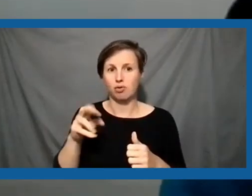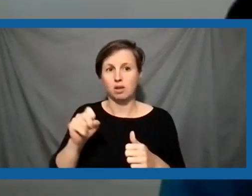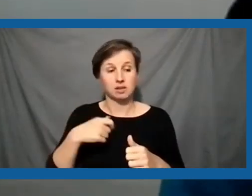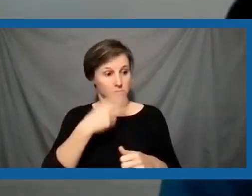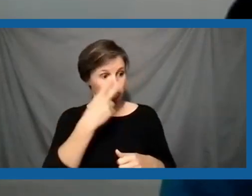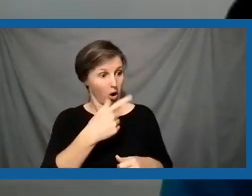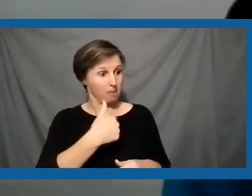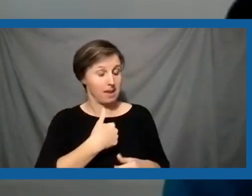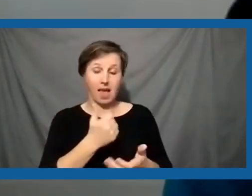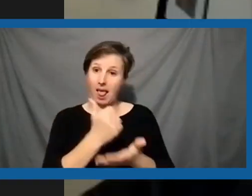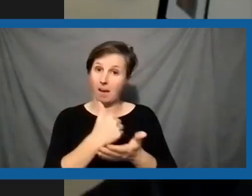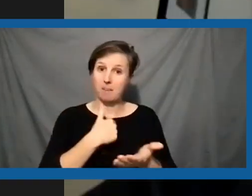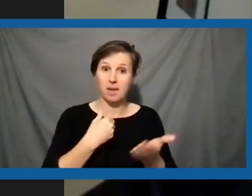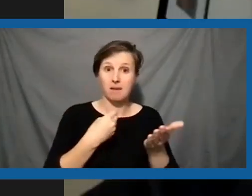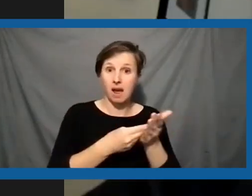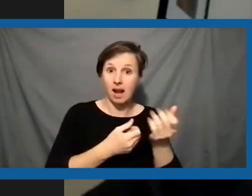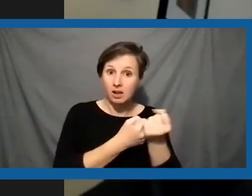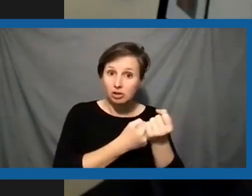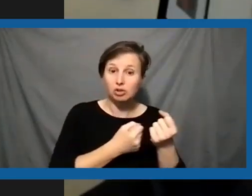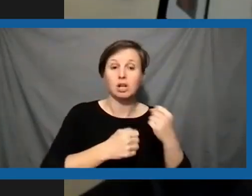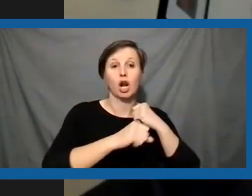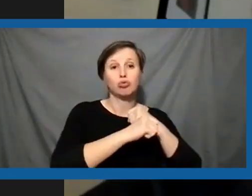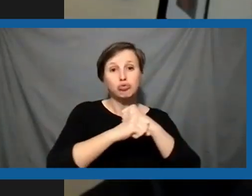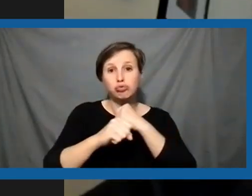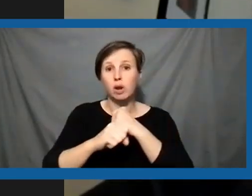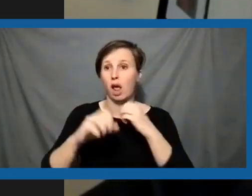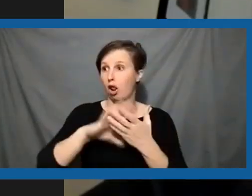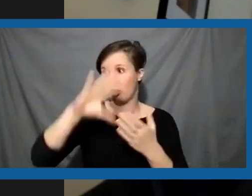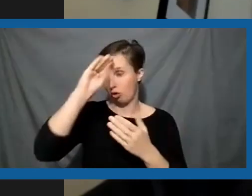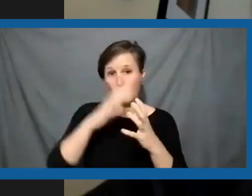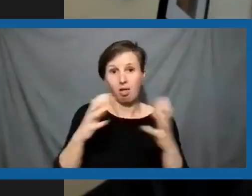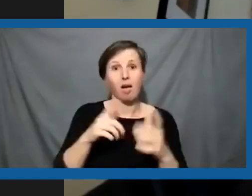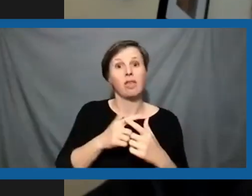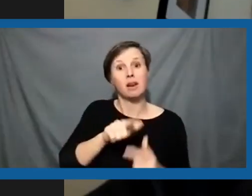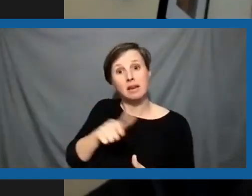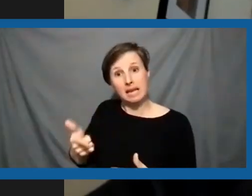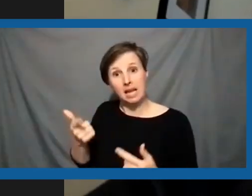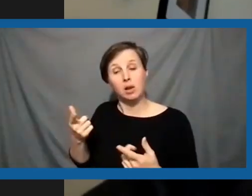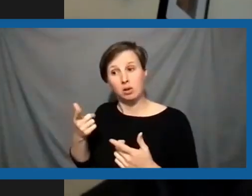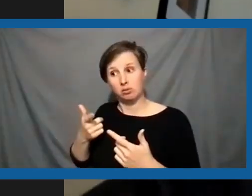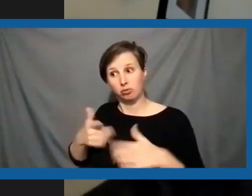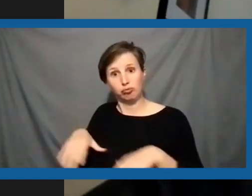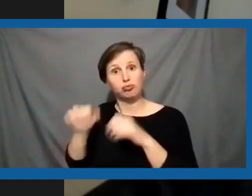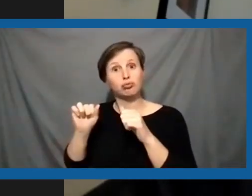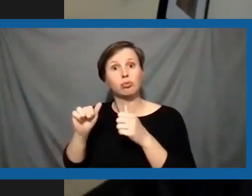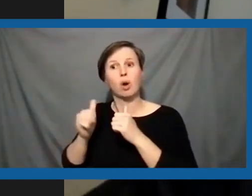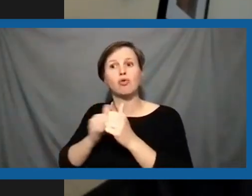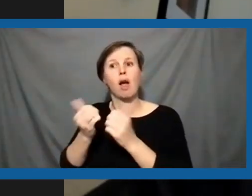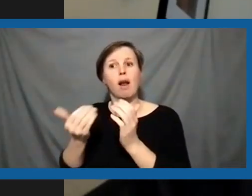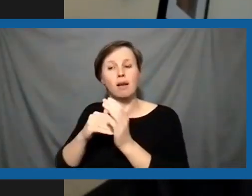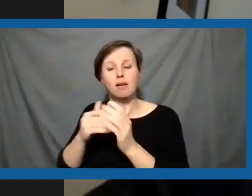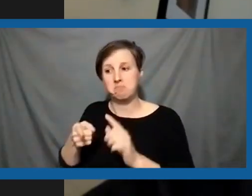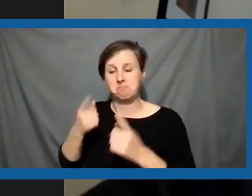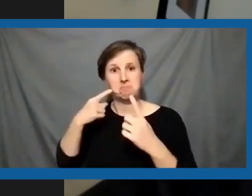he helped me financially and campaigned and learned a lot, and he ran and he was successful. So, it